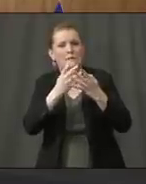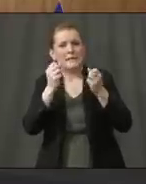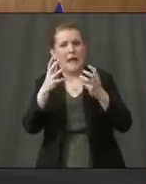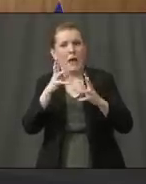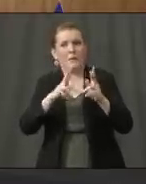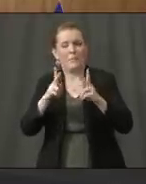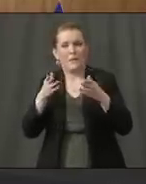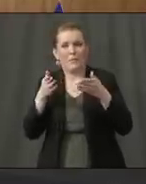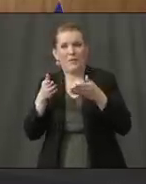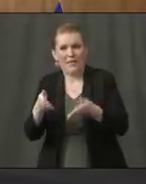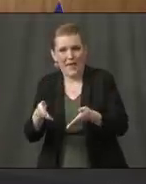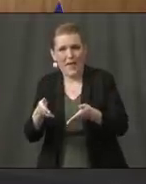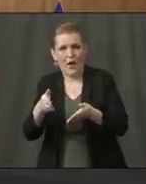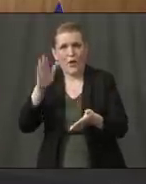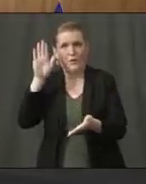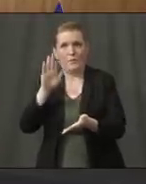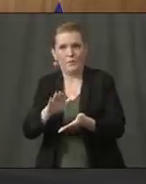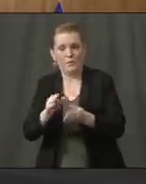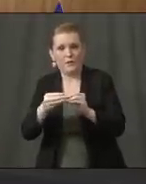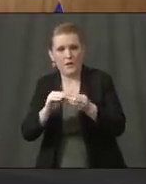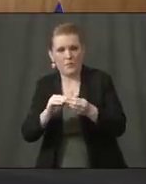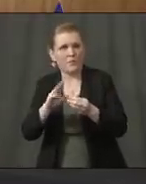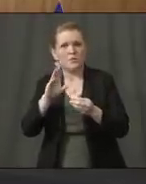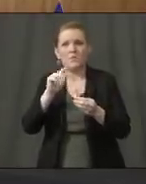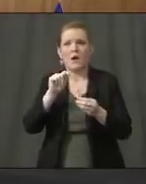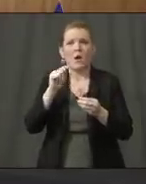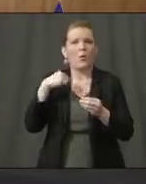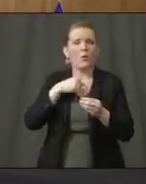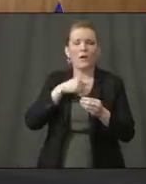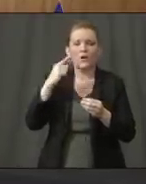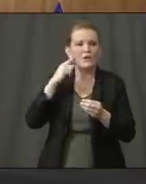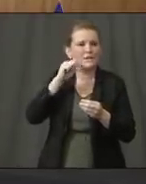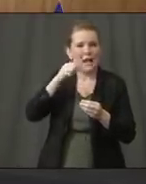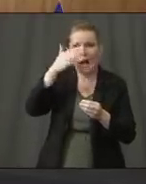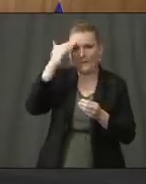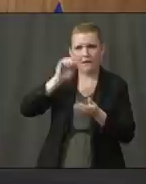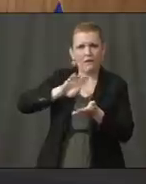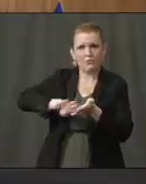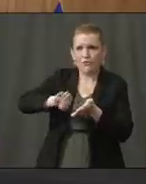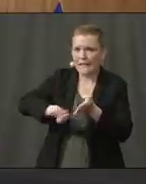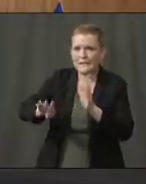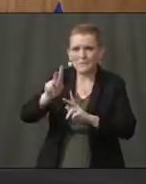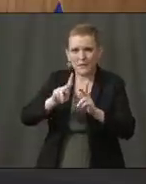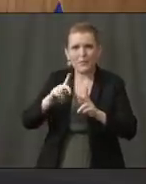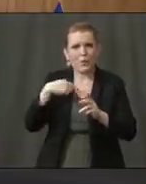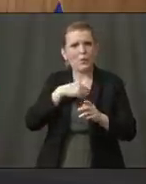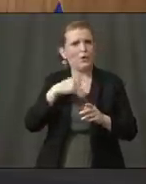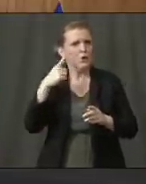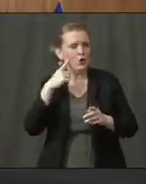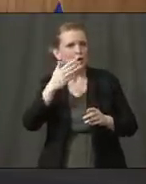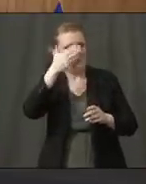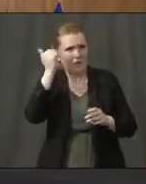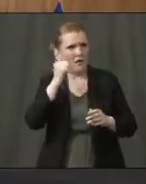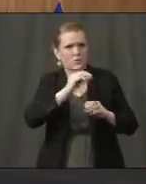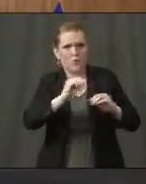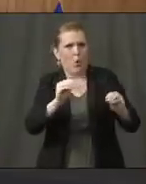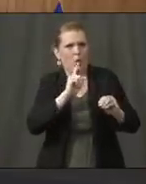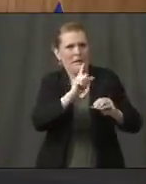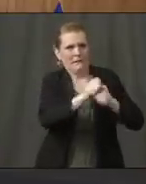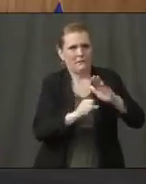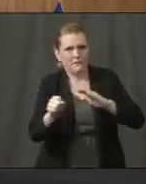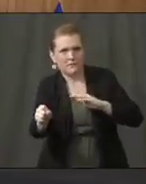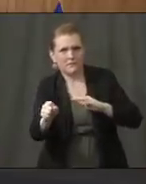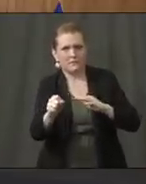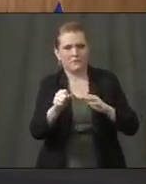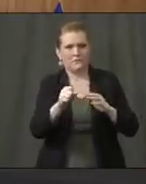released. Groups like the ACLU and families of incarcerated inmates have asked you to consider releasing